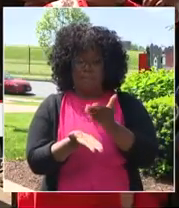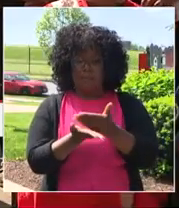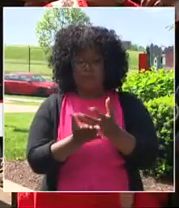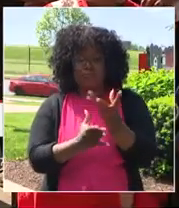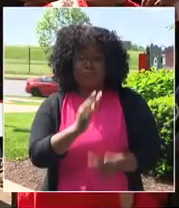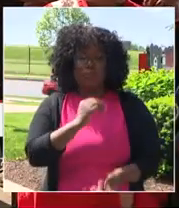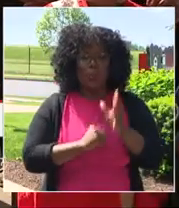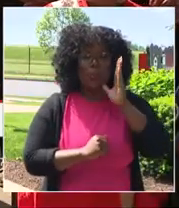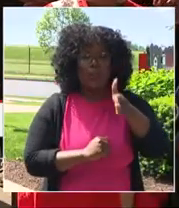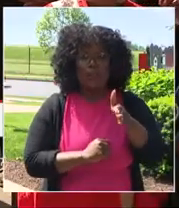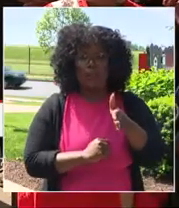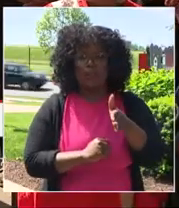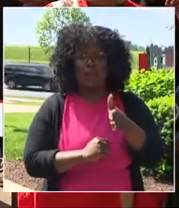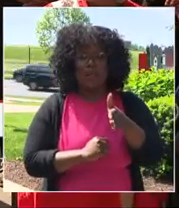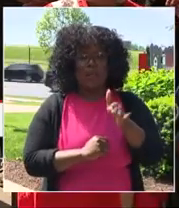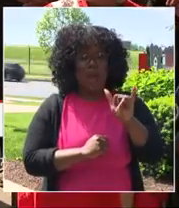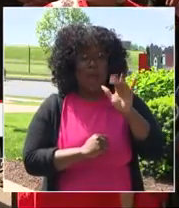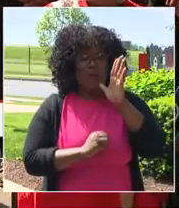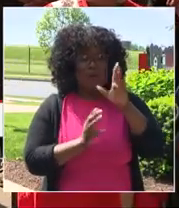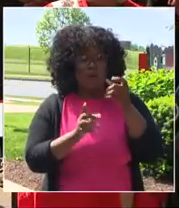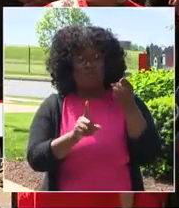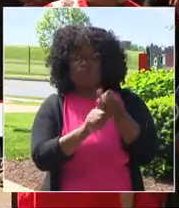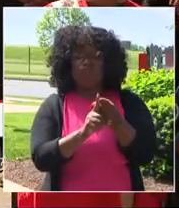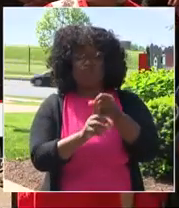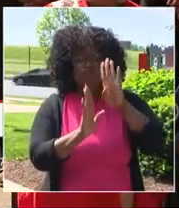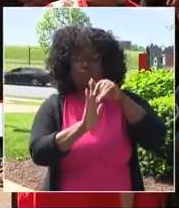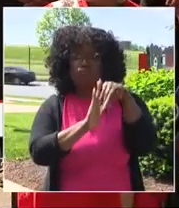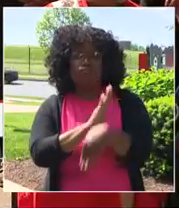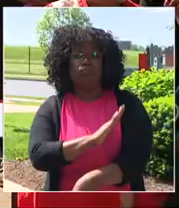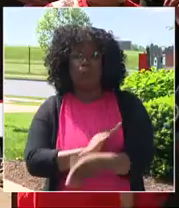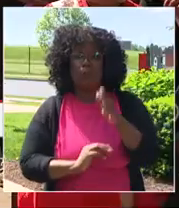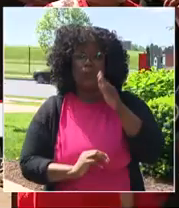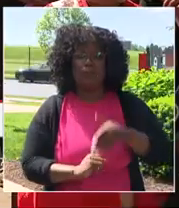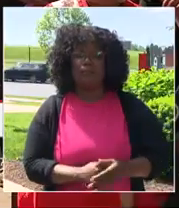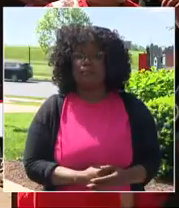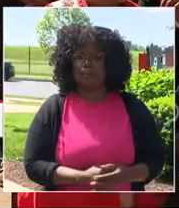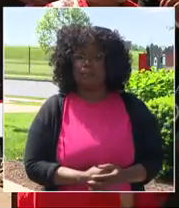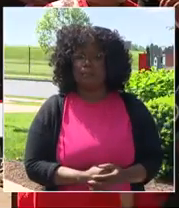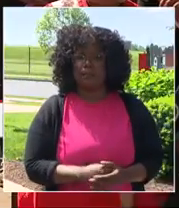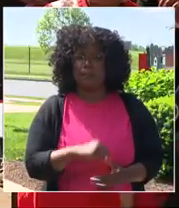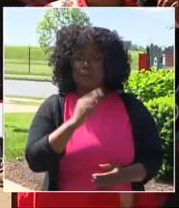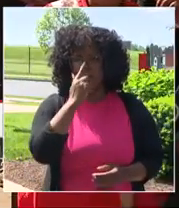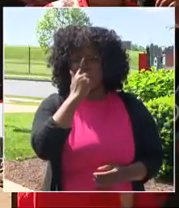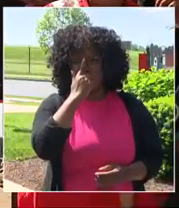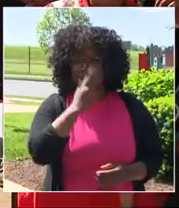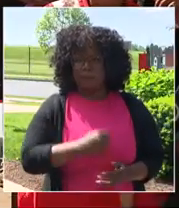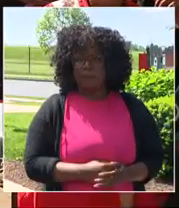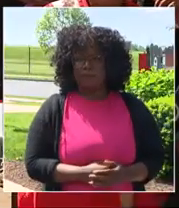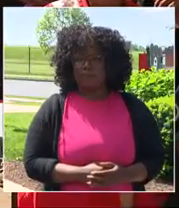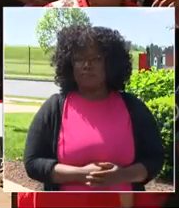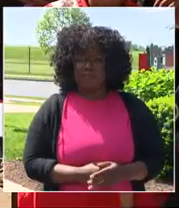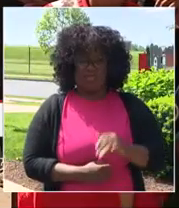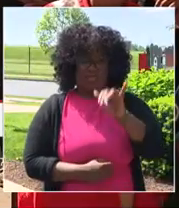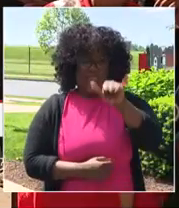catastrophic. A reduction in D.C.'s FMAP